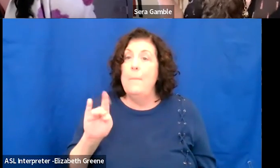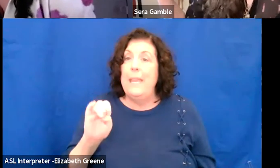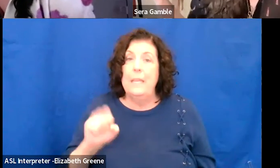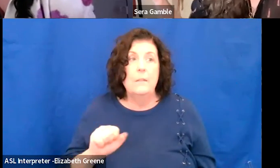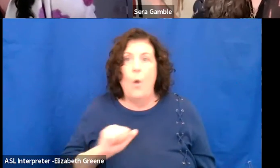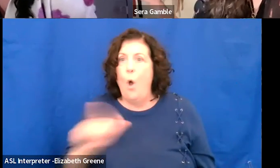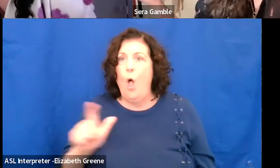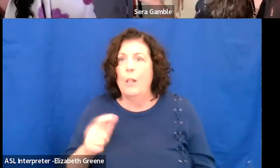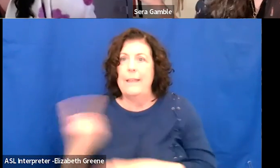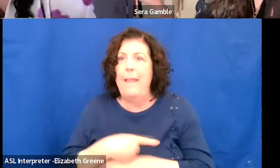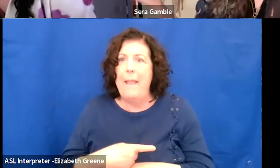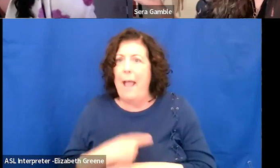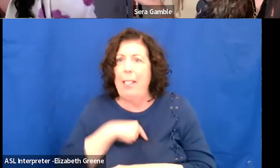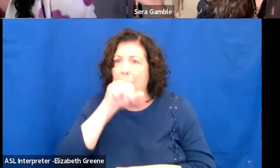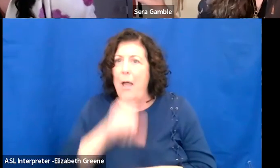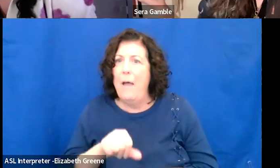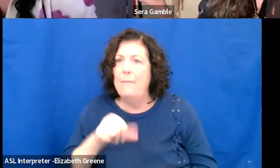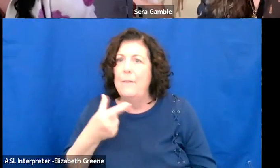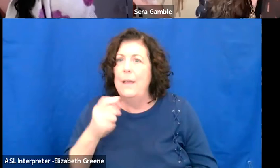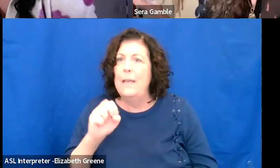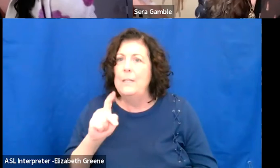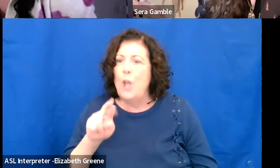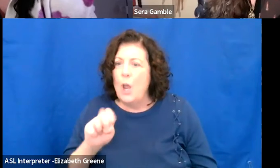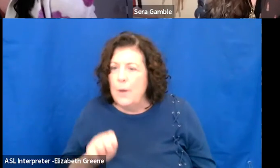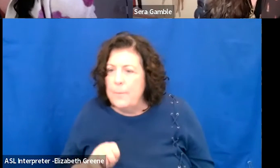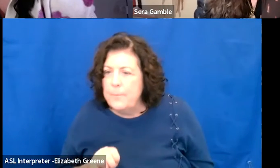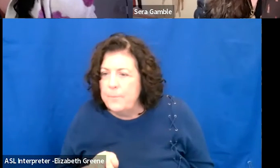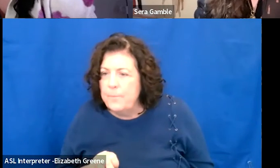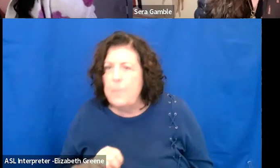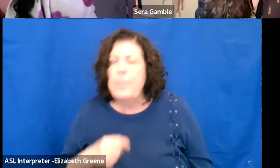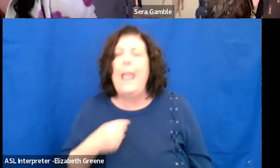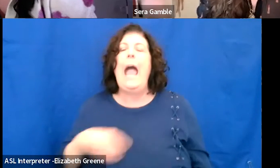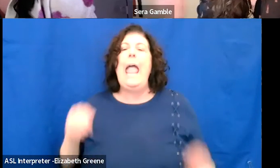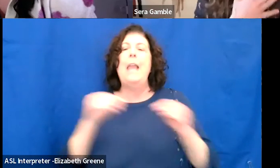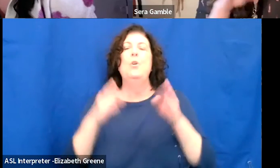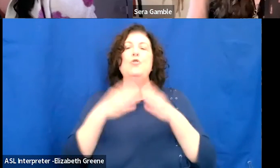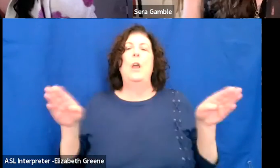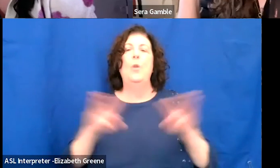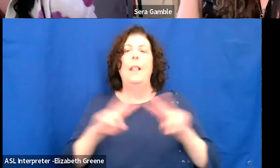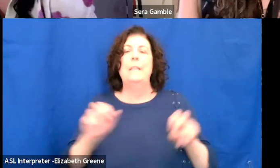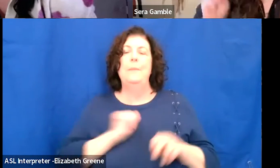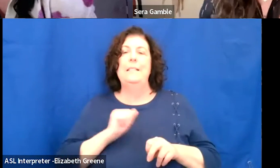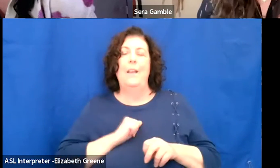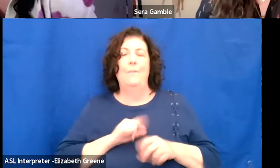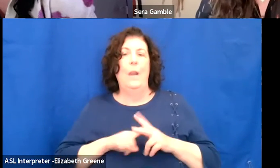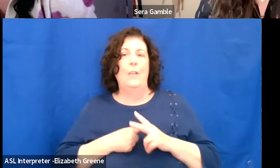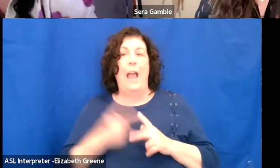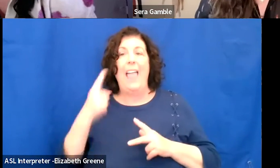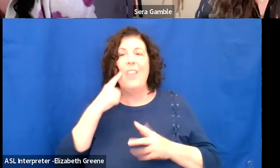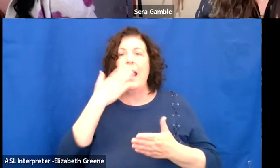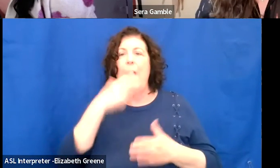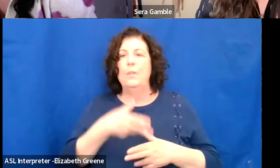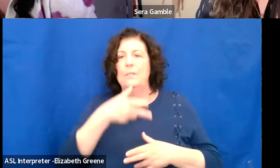very surprised. I even had a more blanket assessment of myself when I started. I thought I was just bad at structure,